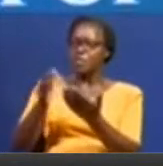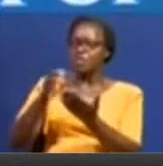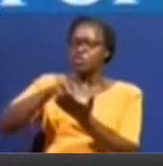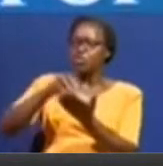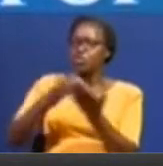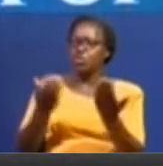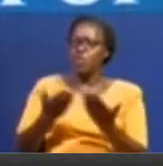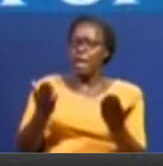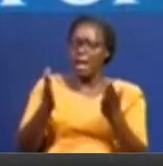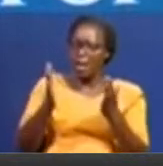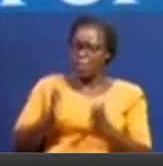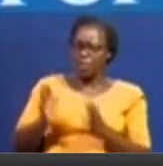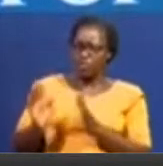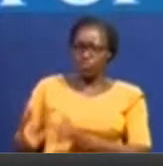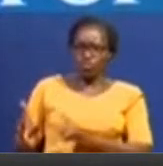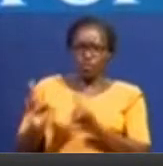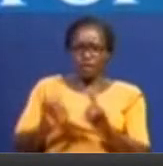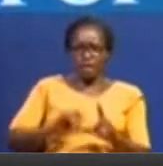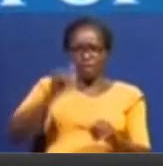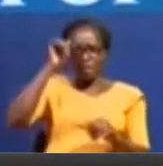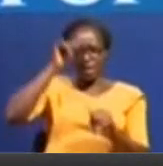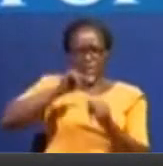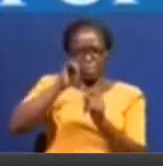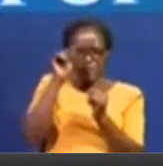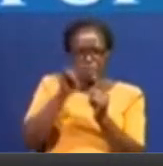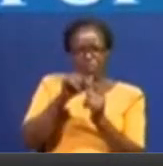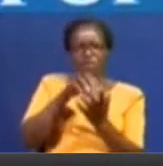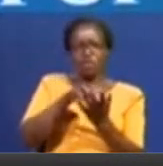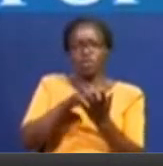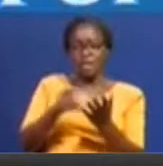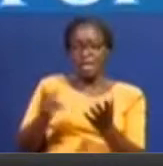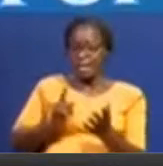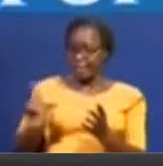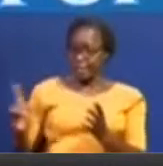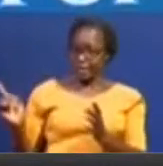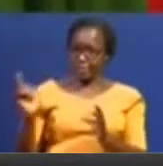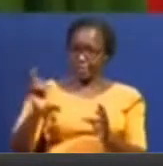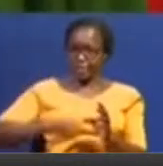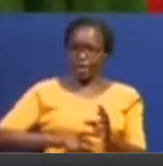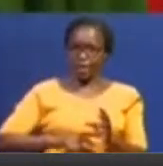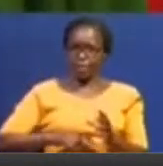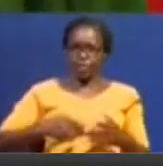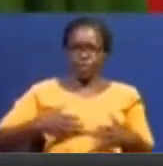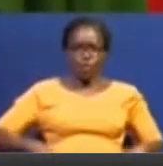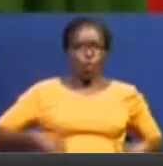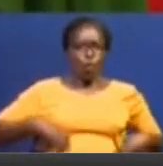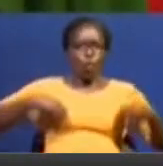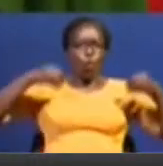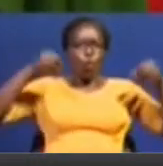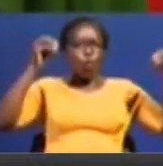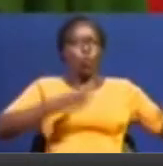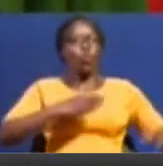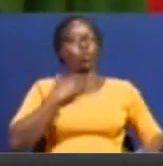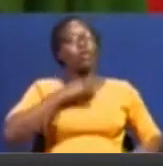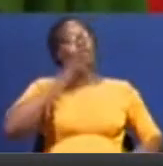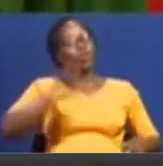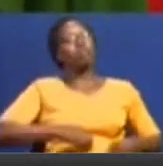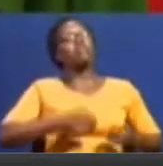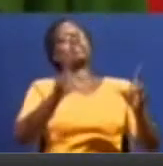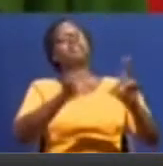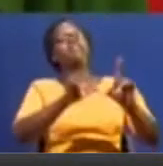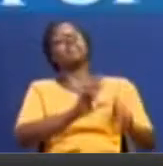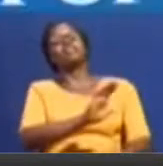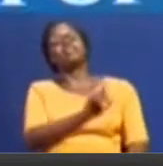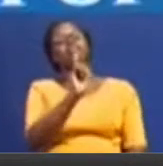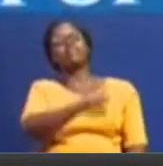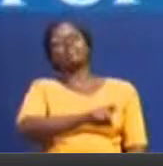where a person will come. I remember one specific situation. This lady came, removed all her clothes, and demanded that we must give her the